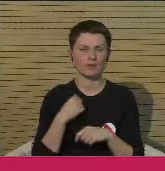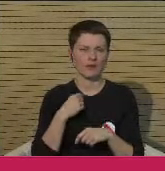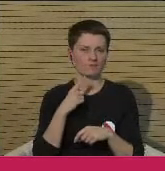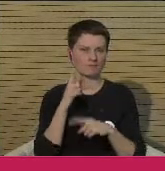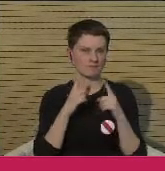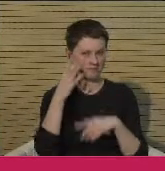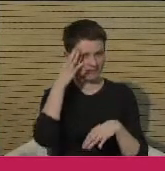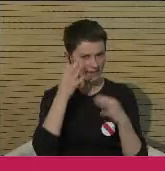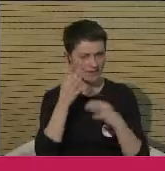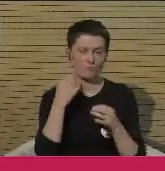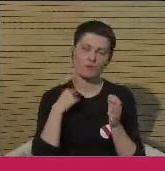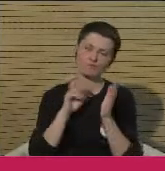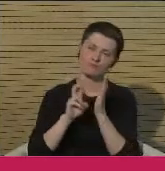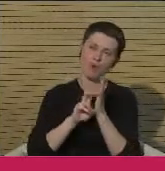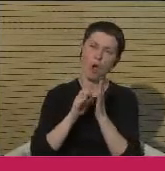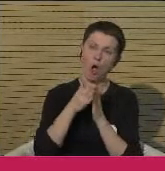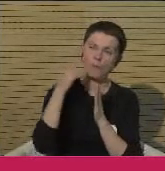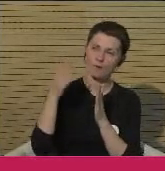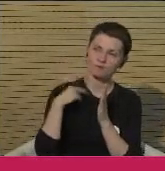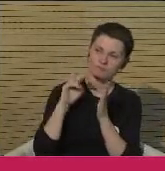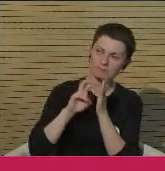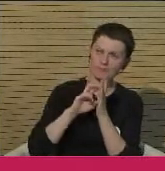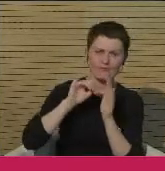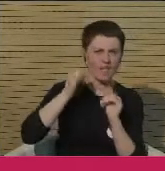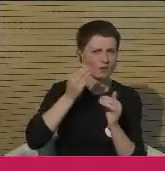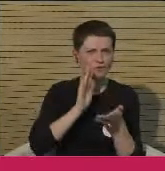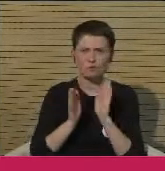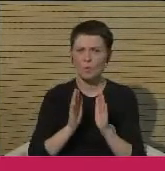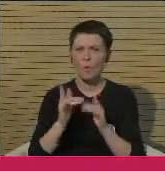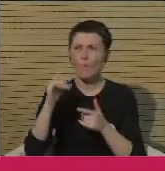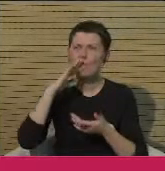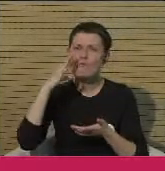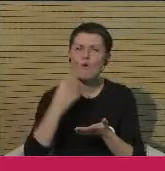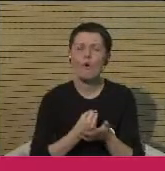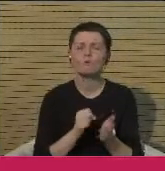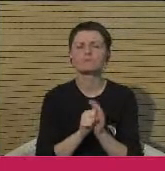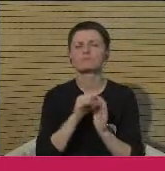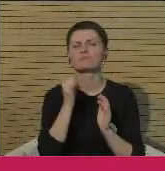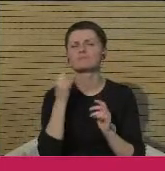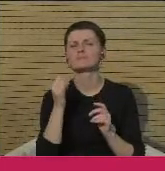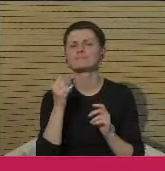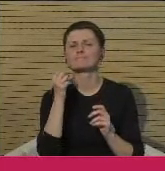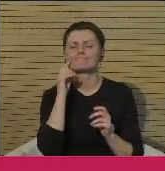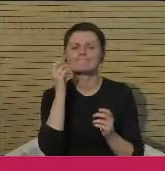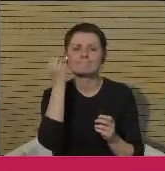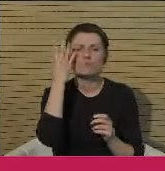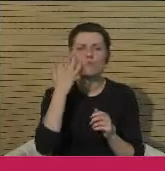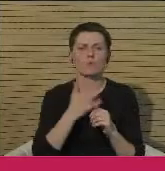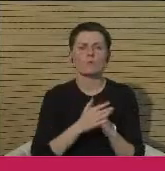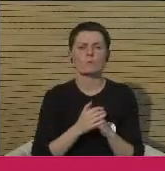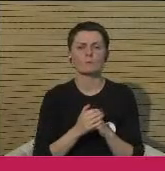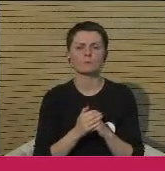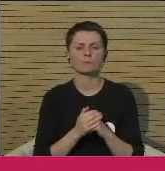It's whenever I walked by, I